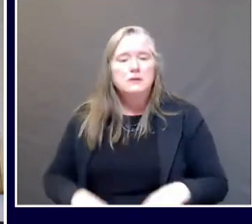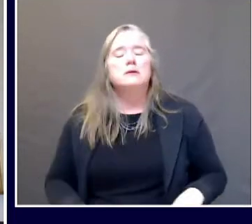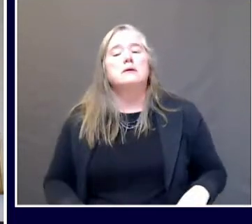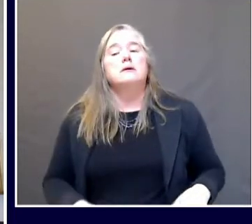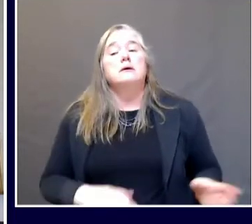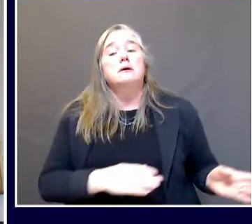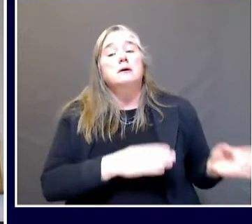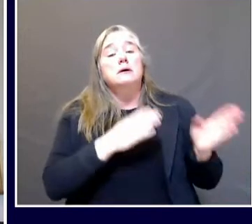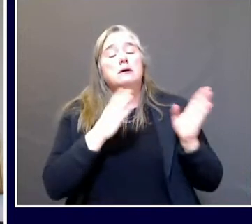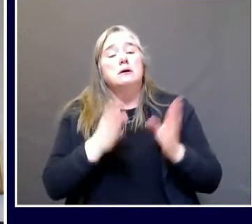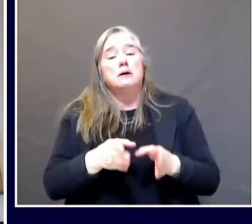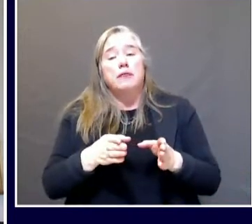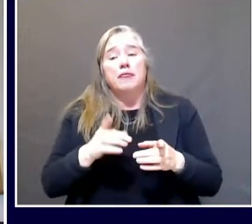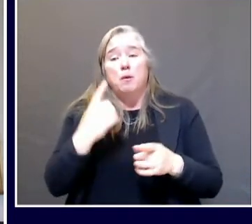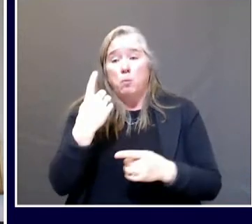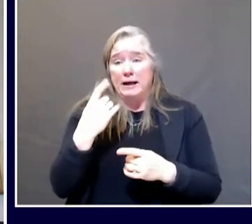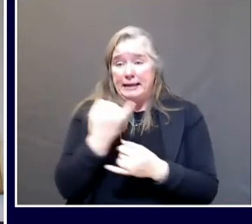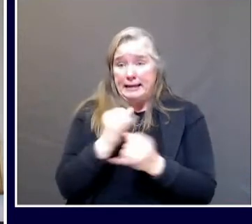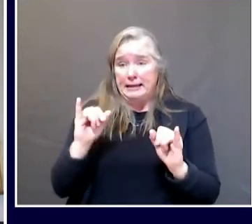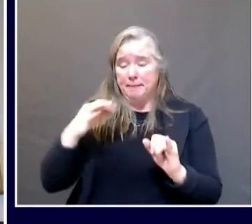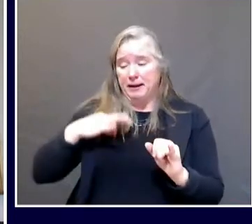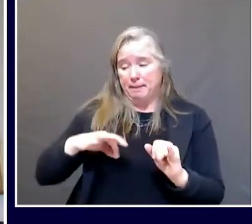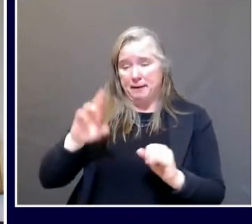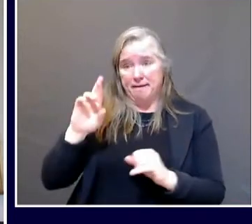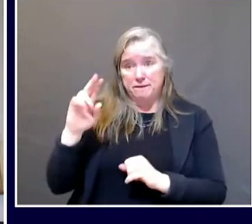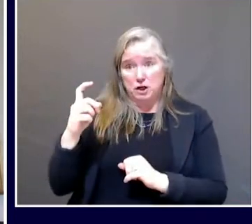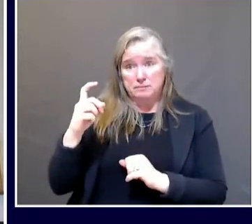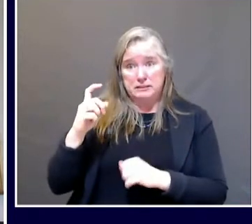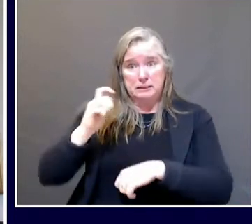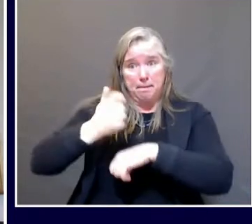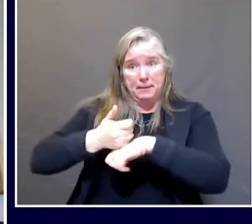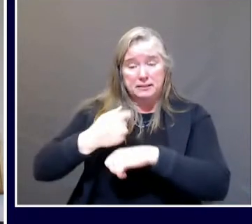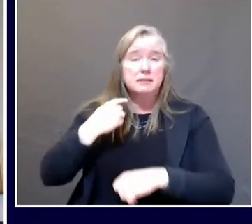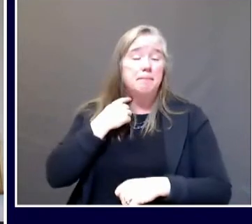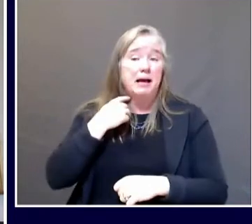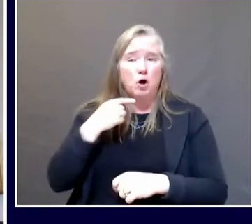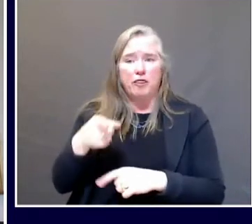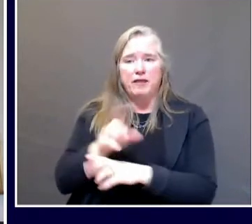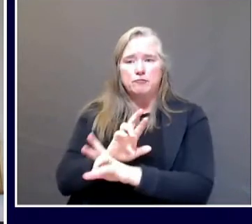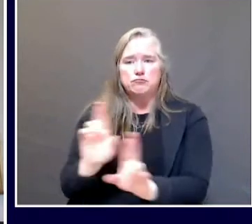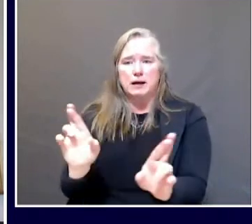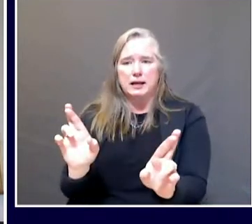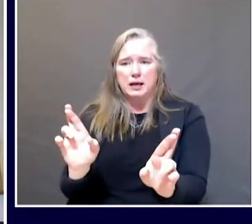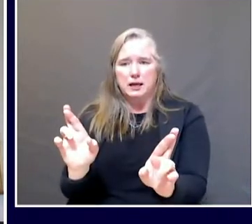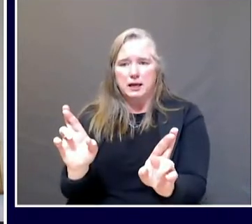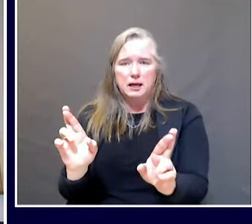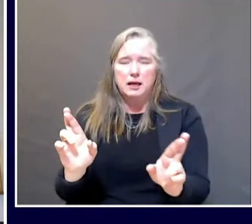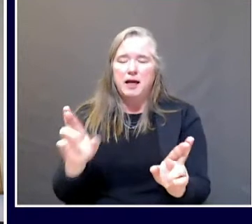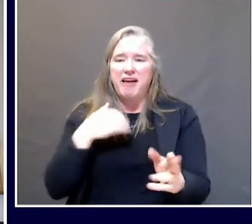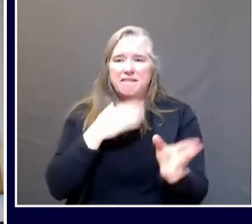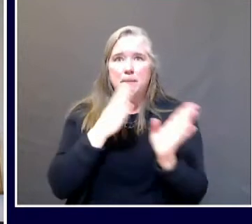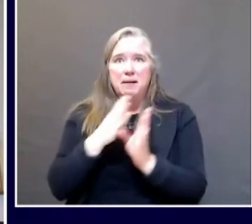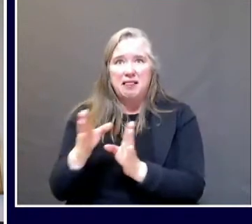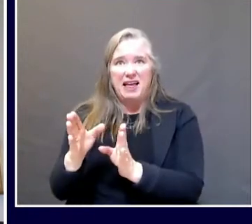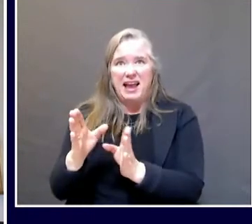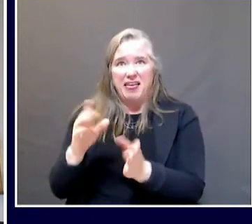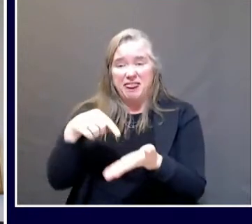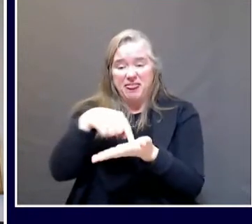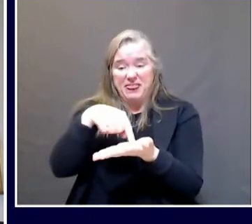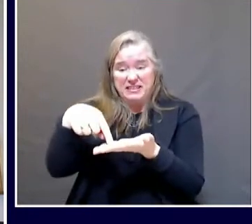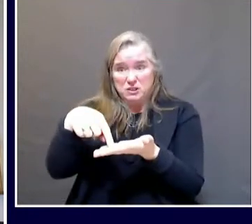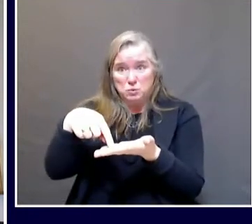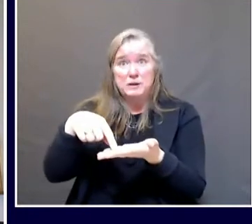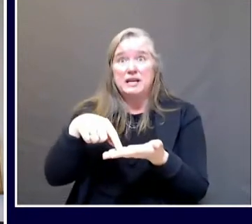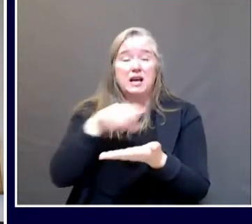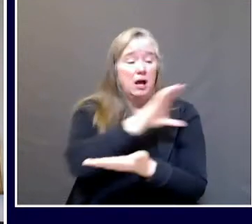pharmacy based in Bangor, because that pharmacy is ready to go into nursing homes and long-term care facilities to start vaccinating